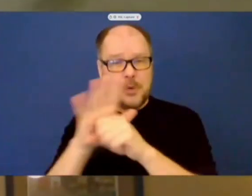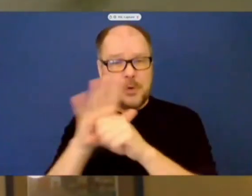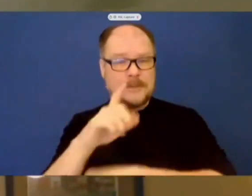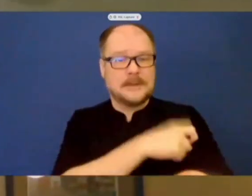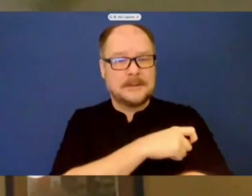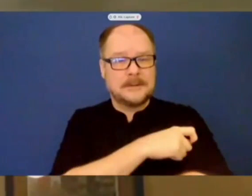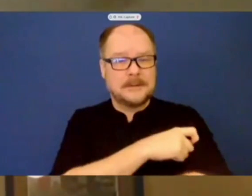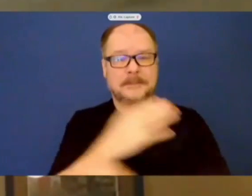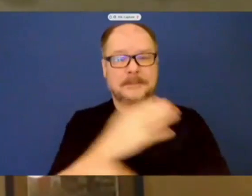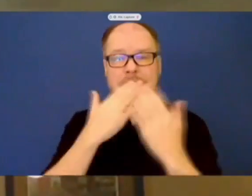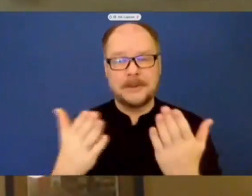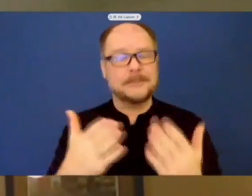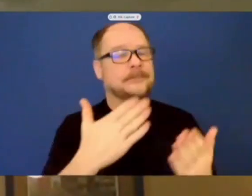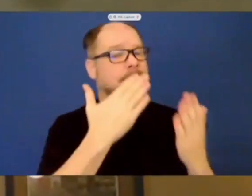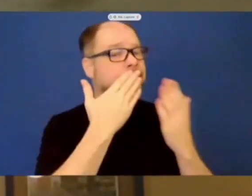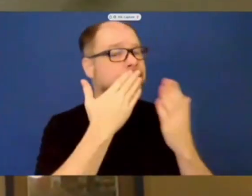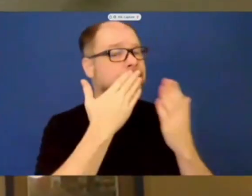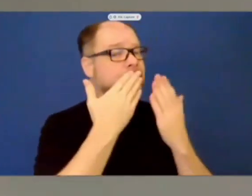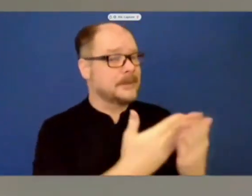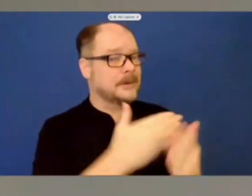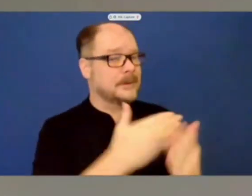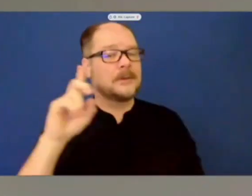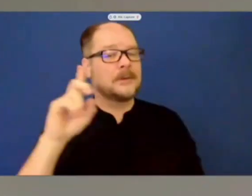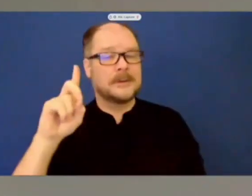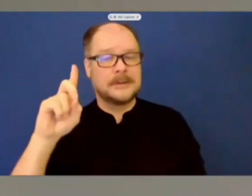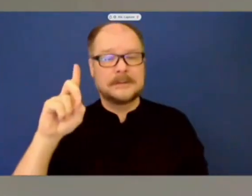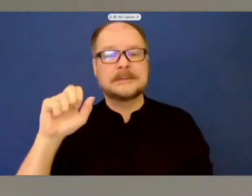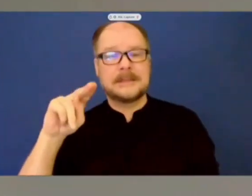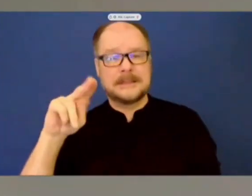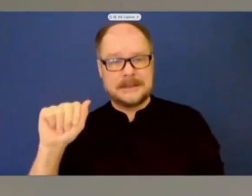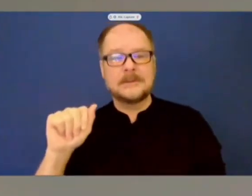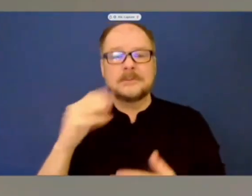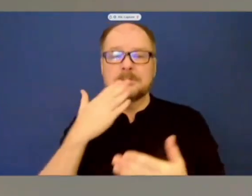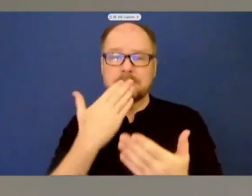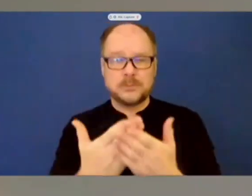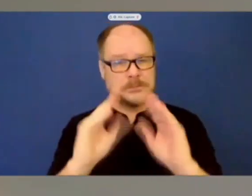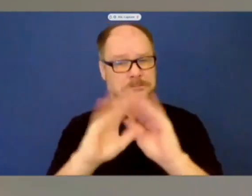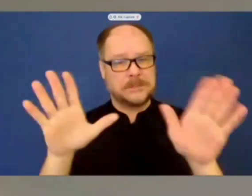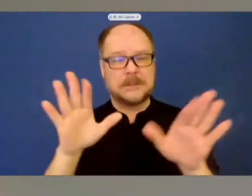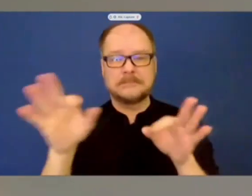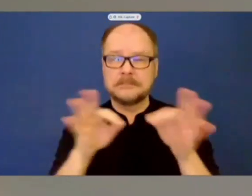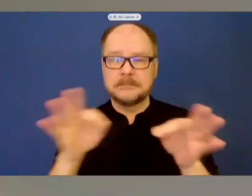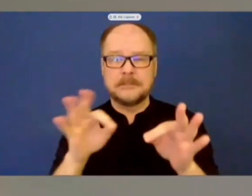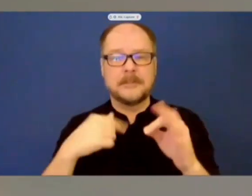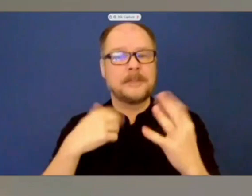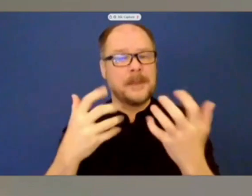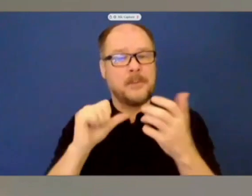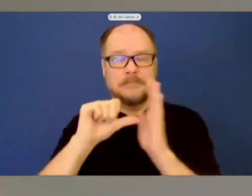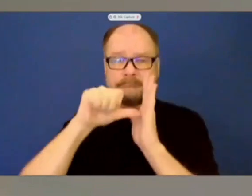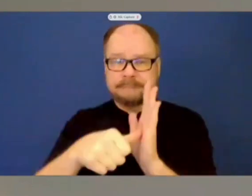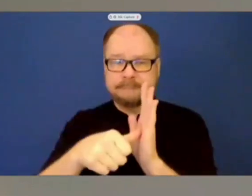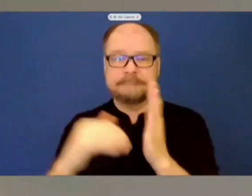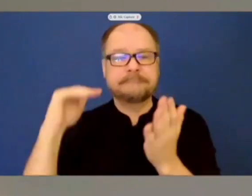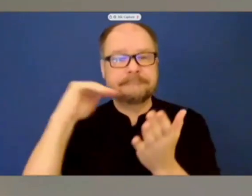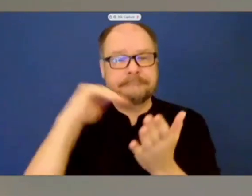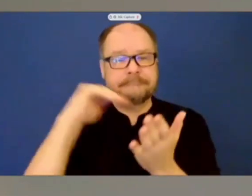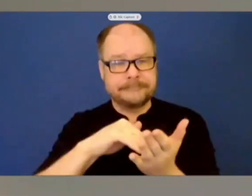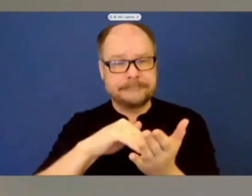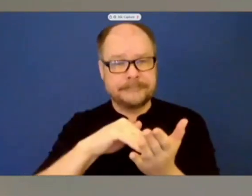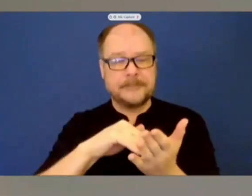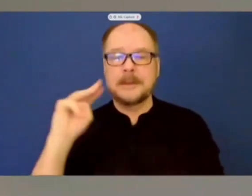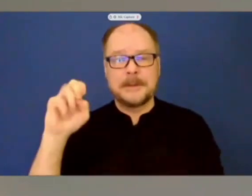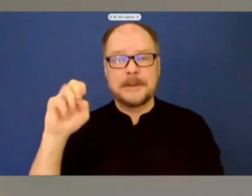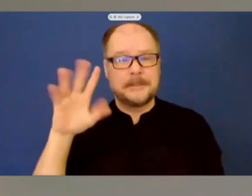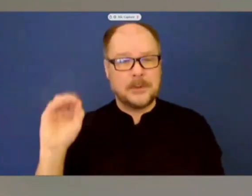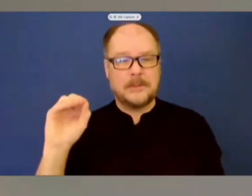Thank you, Dina. I think you sort of spelled things out really well. I want to re-emphasize the fact that Mecklenburg County Public